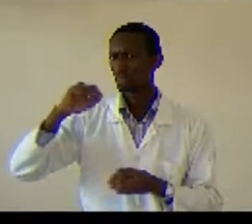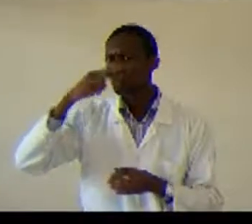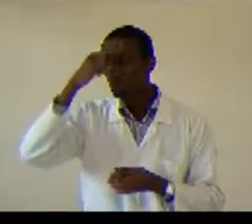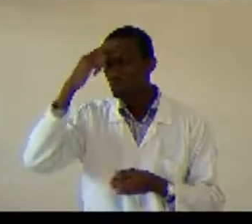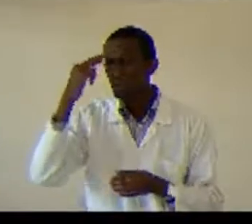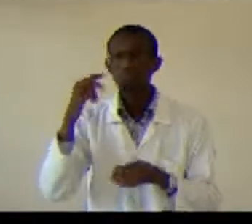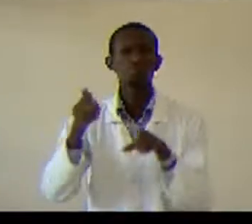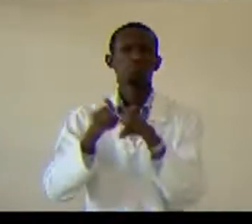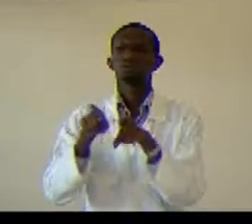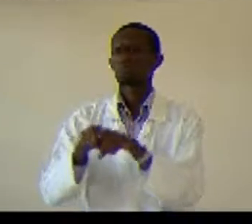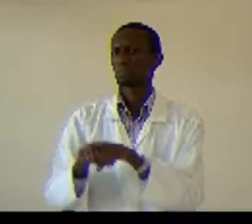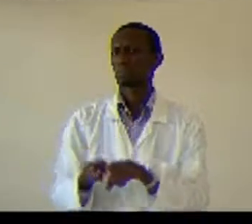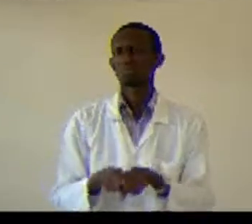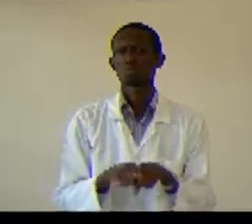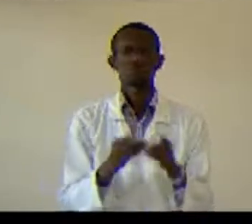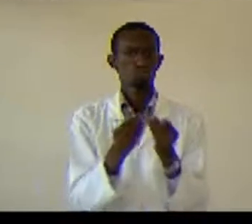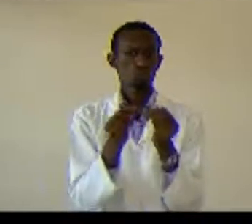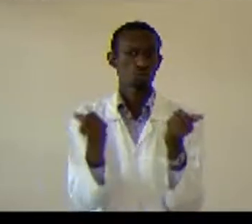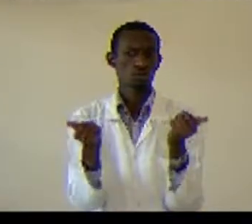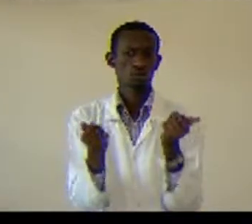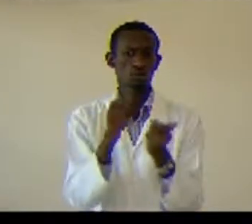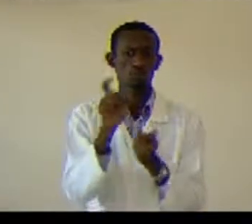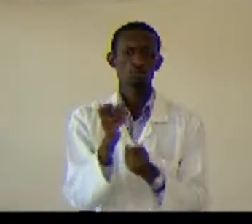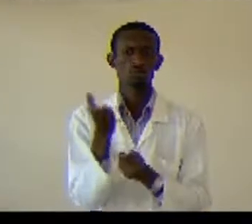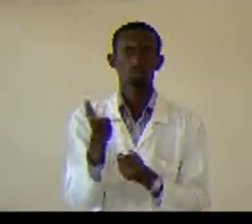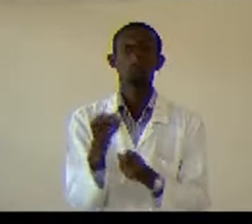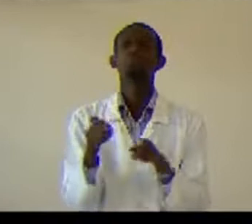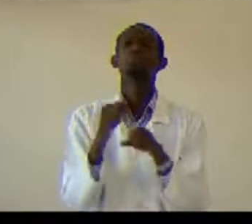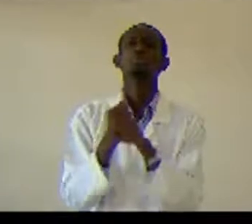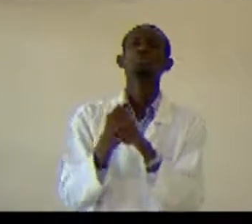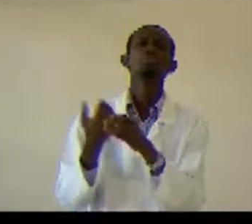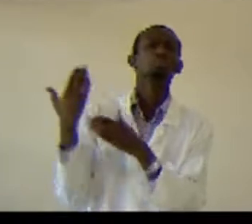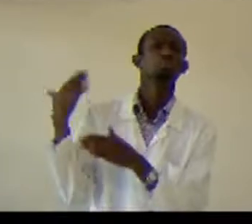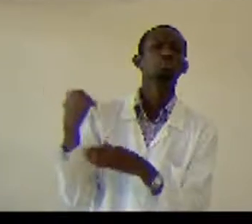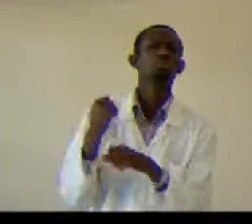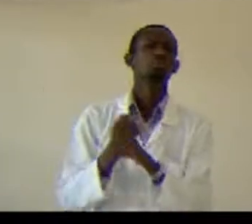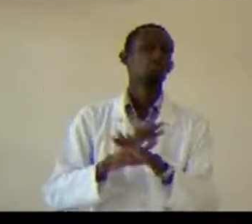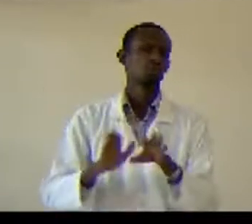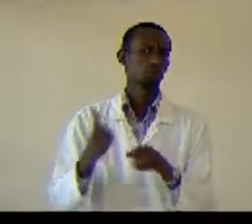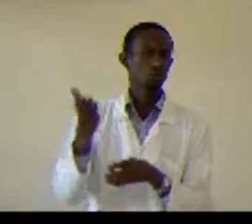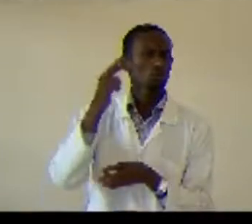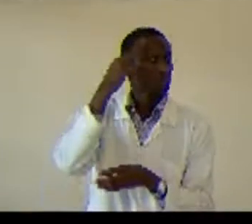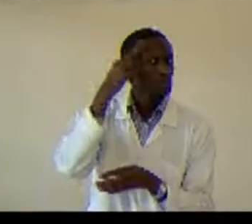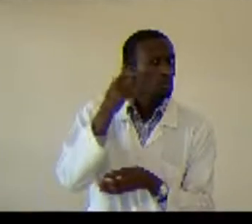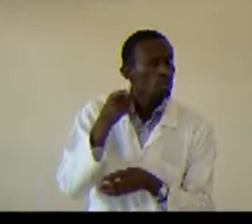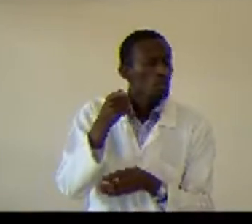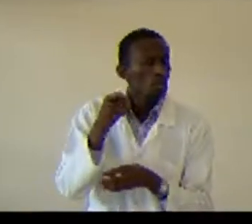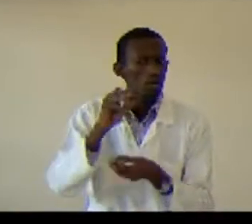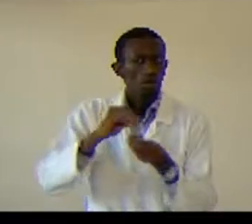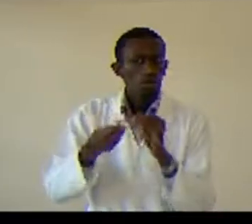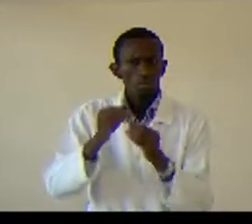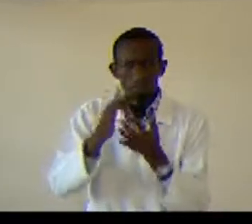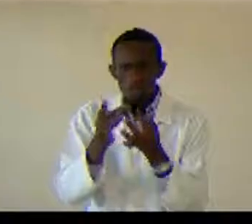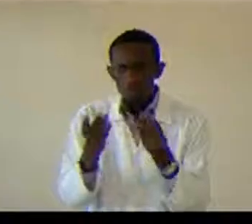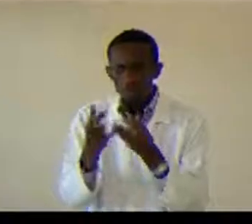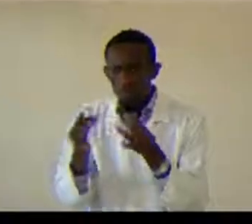solve numerical problems. And that is what we have been doing here. You remember? Where we have been calculating amount of heat and